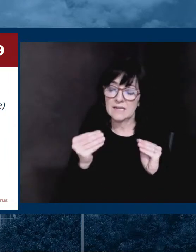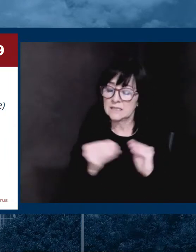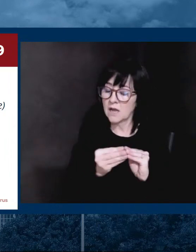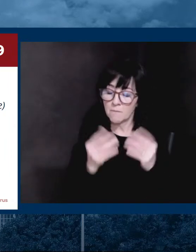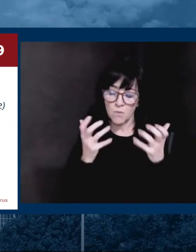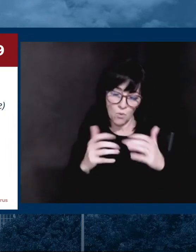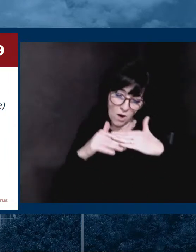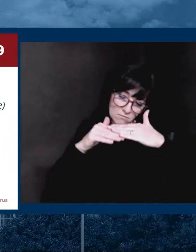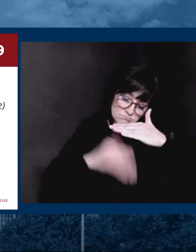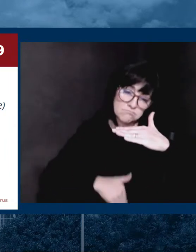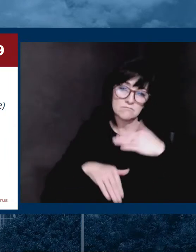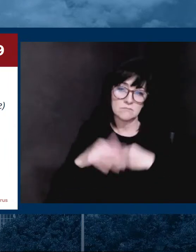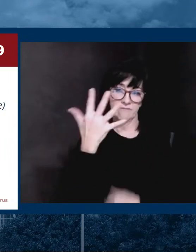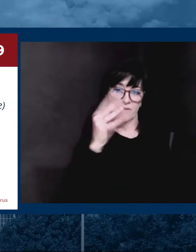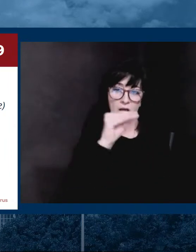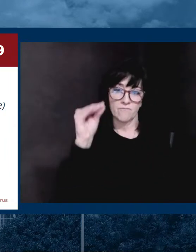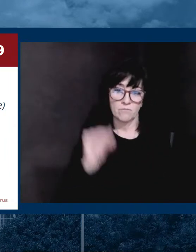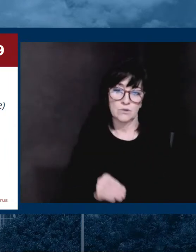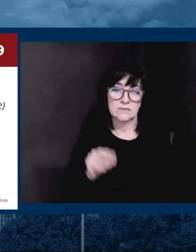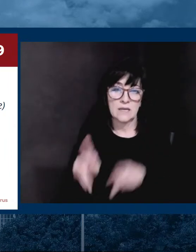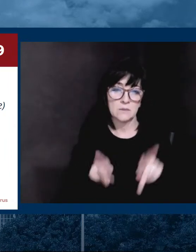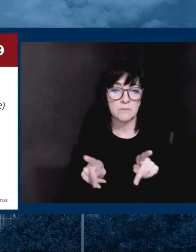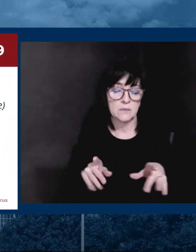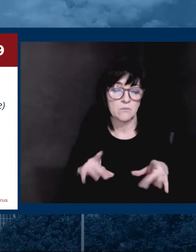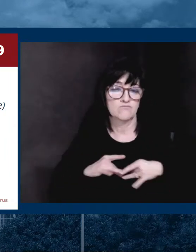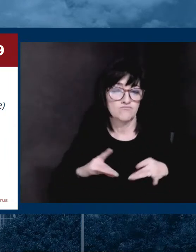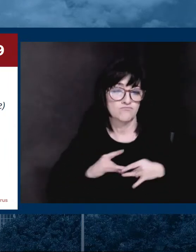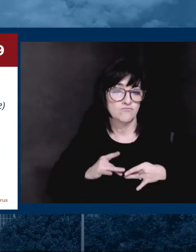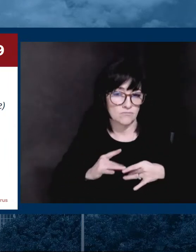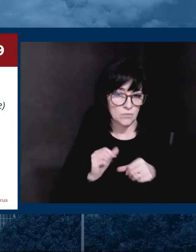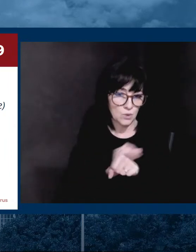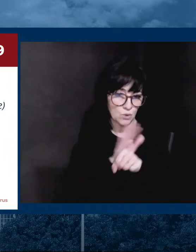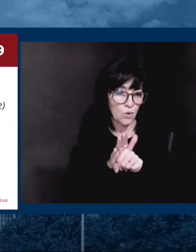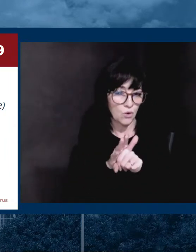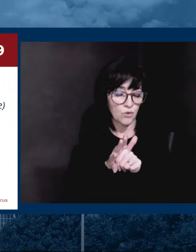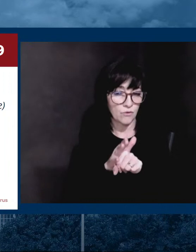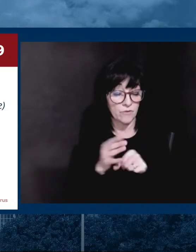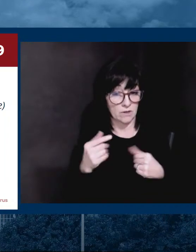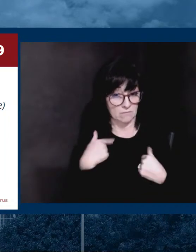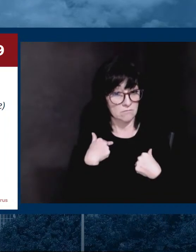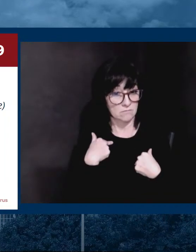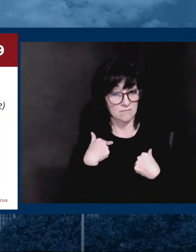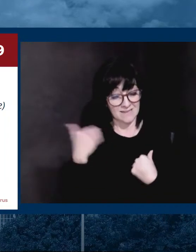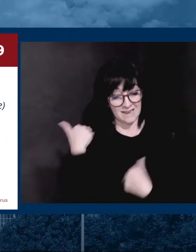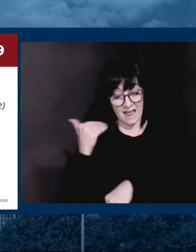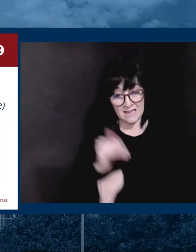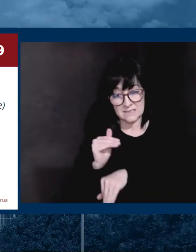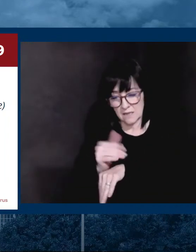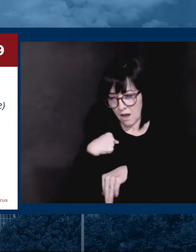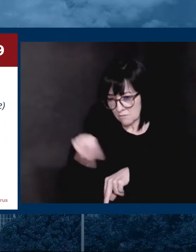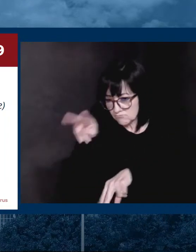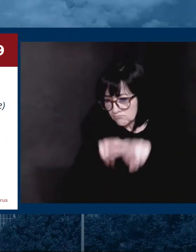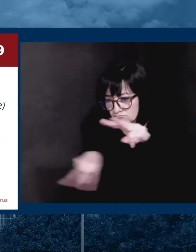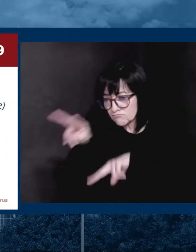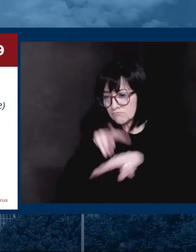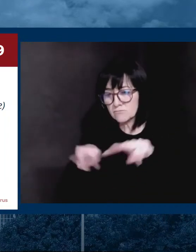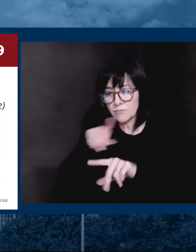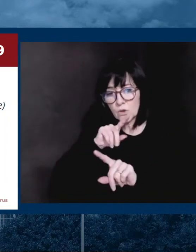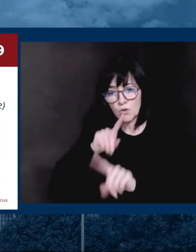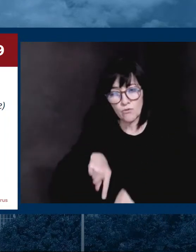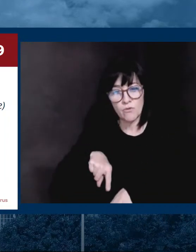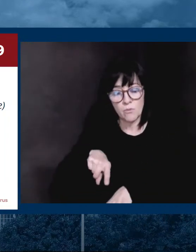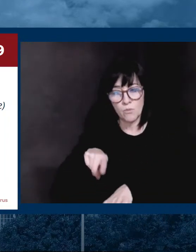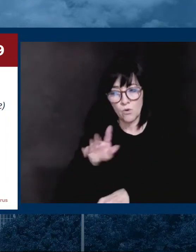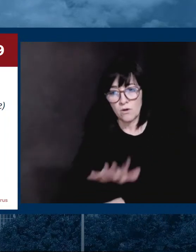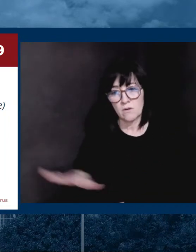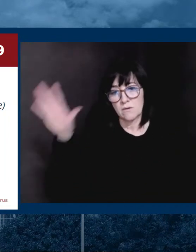below 5%. I was looking at the report nationally last night and saw where there are very